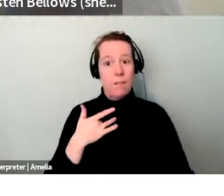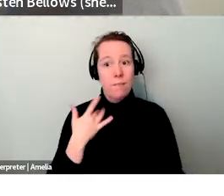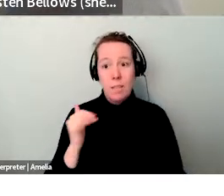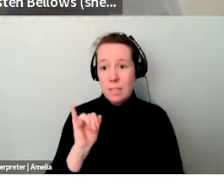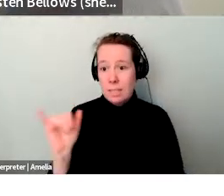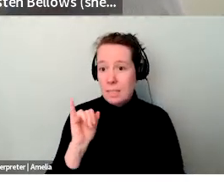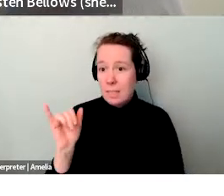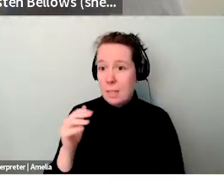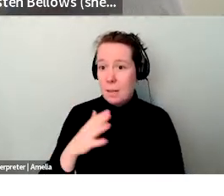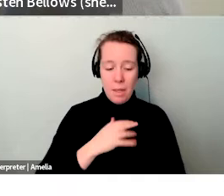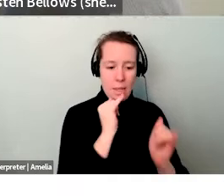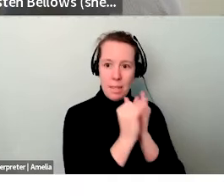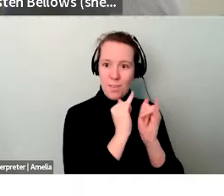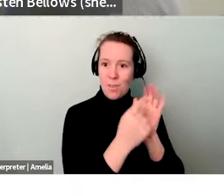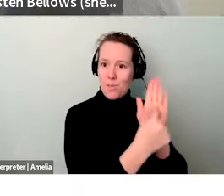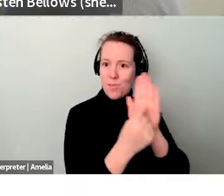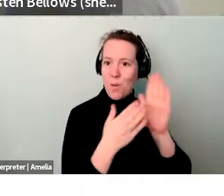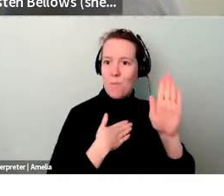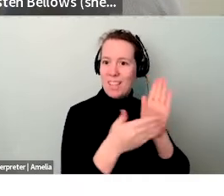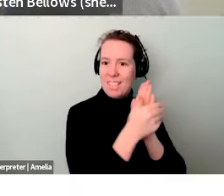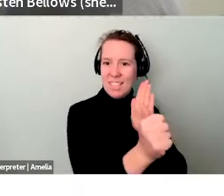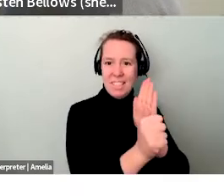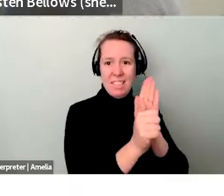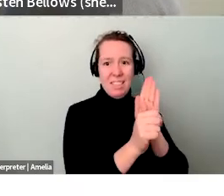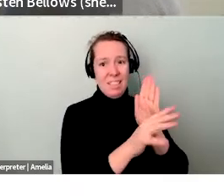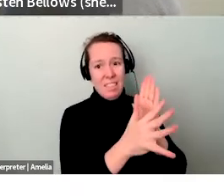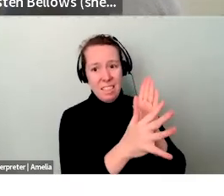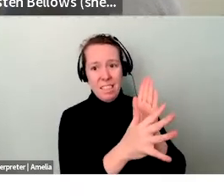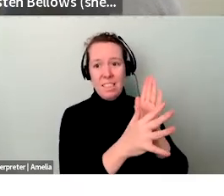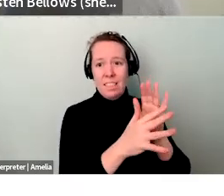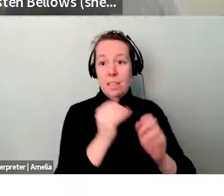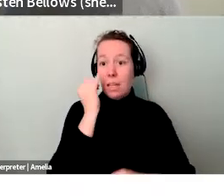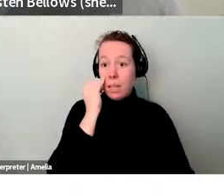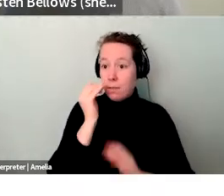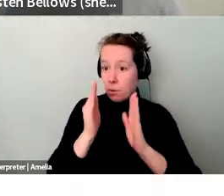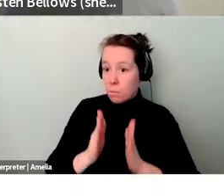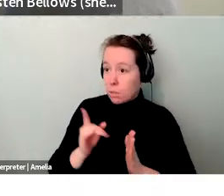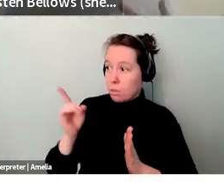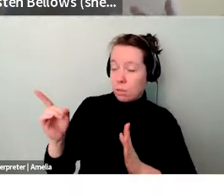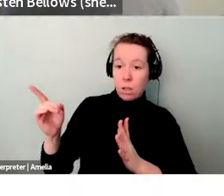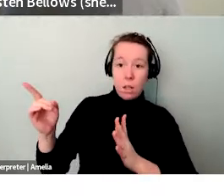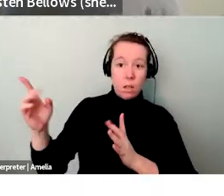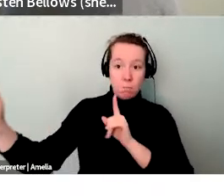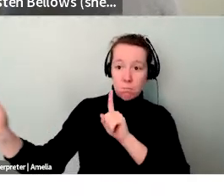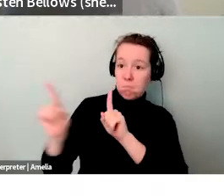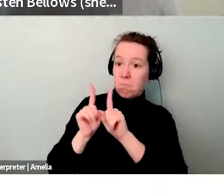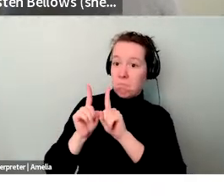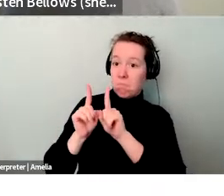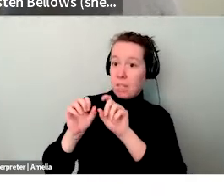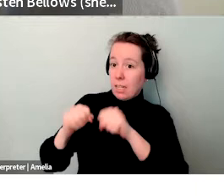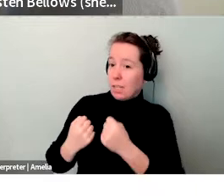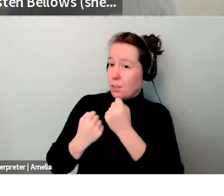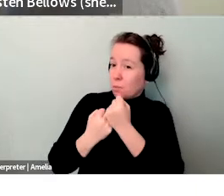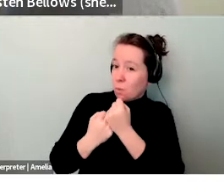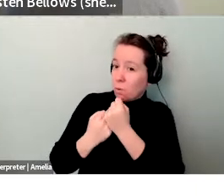myself. So yeah, if you do have someone who could help you just go through that sort of